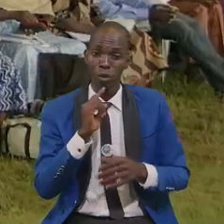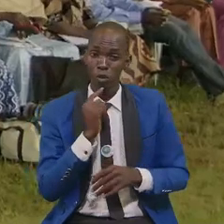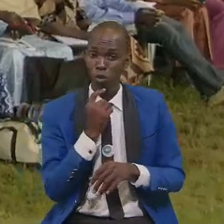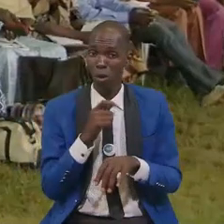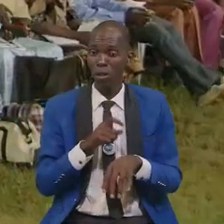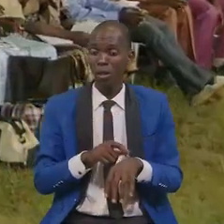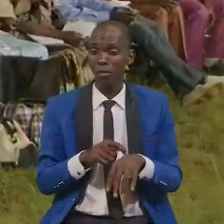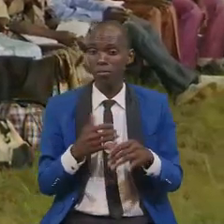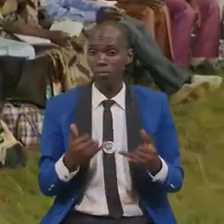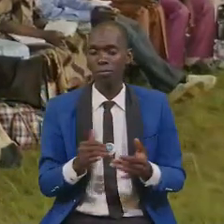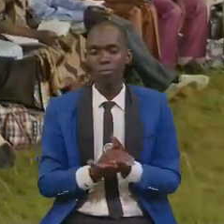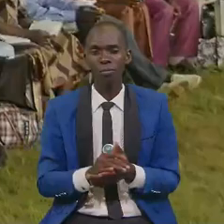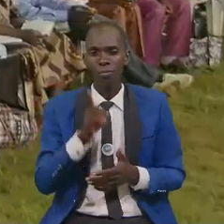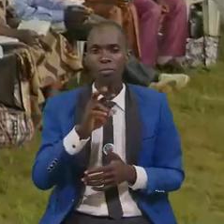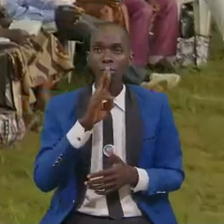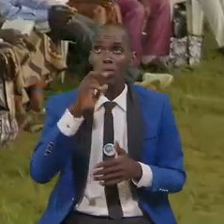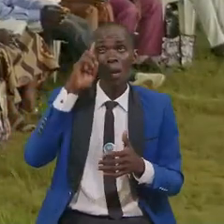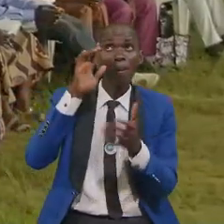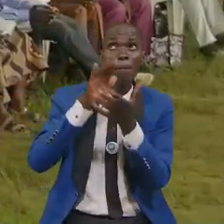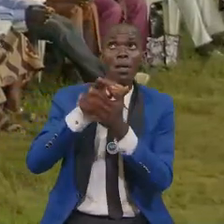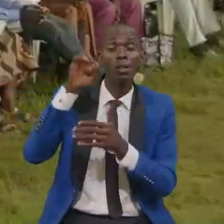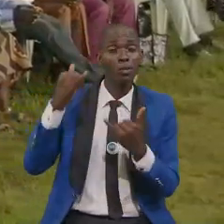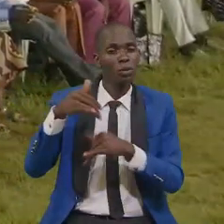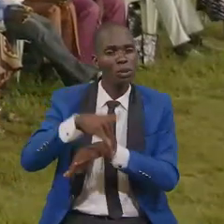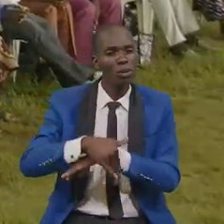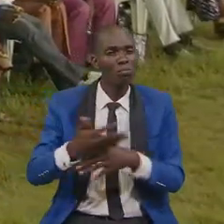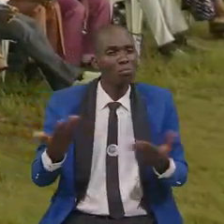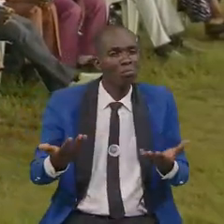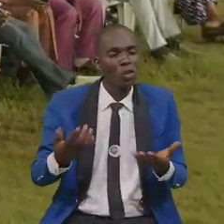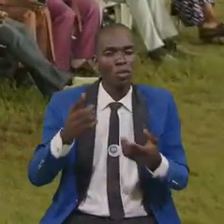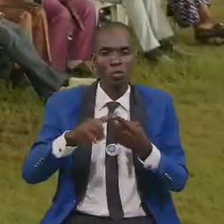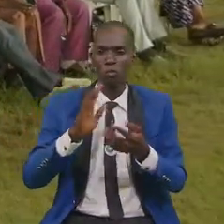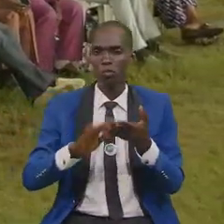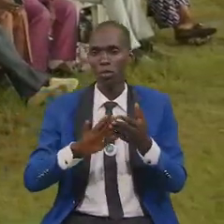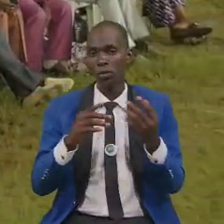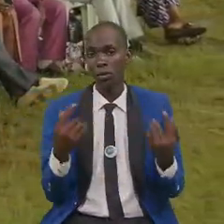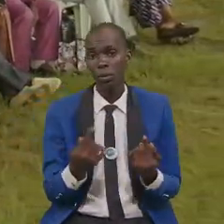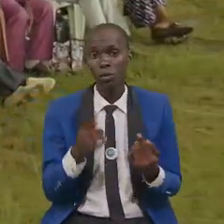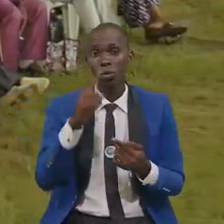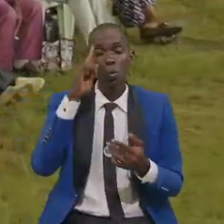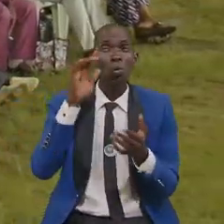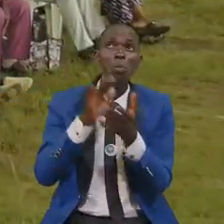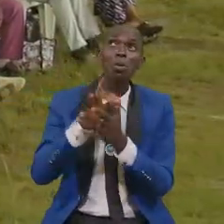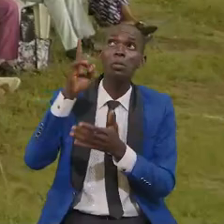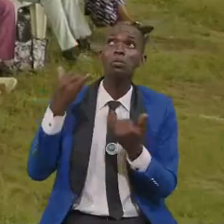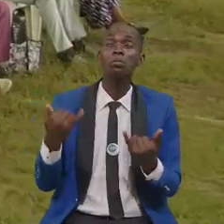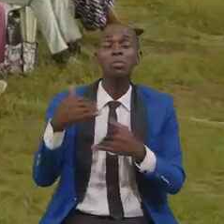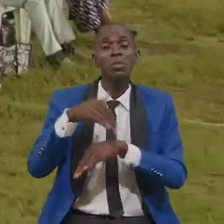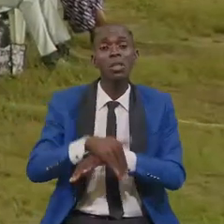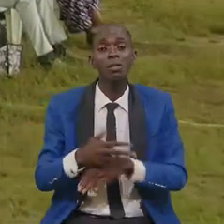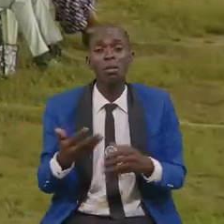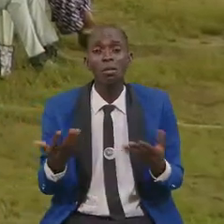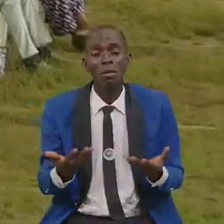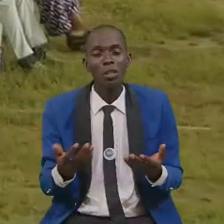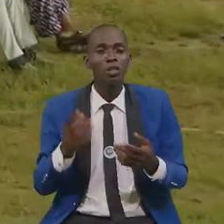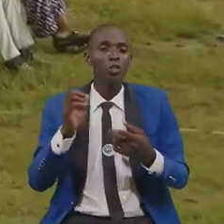You're believing him tonight to forgive your sin. You're believing him tonight to save you